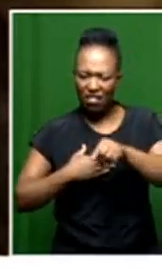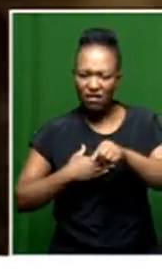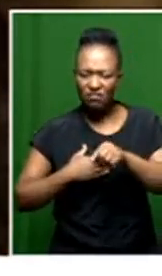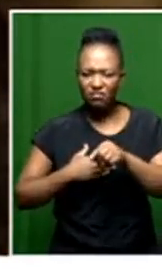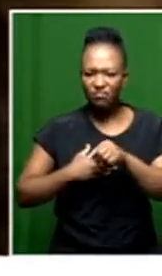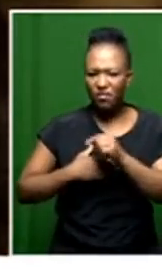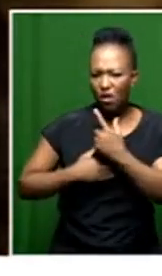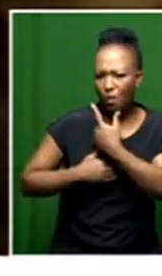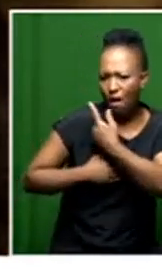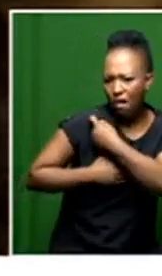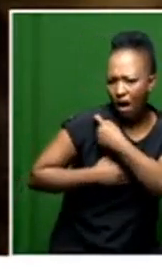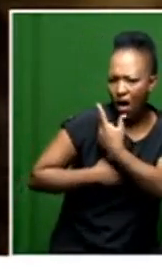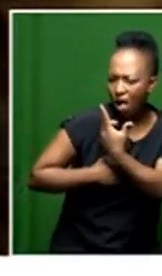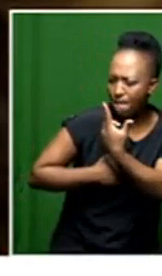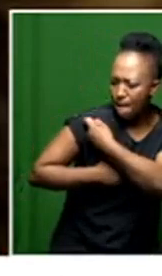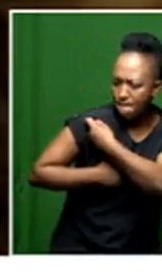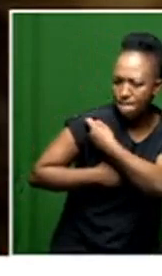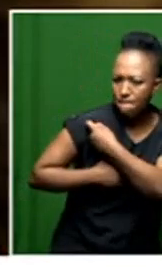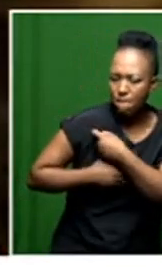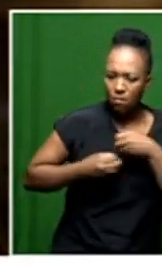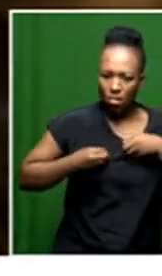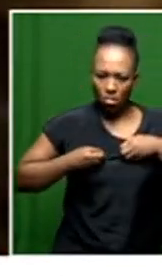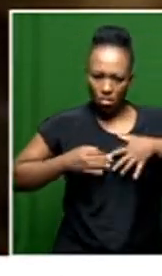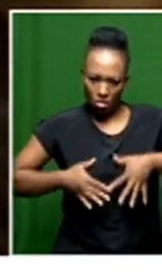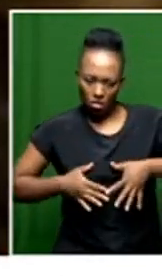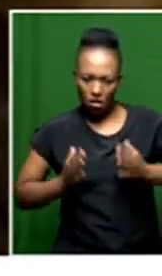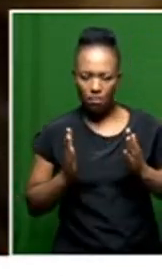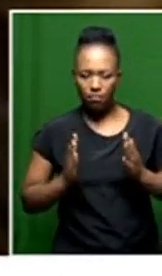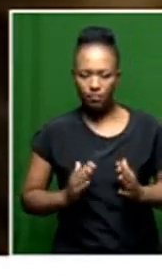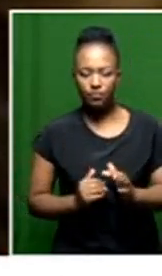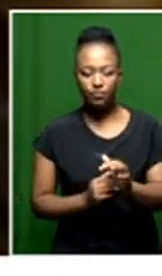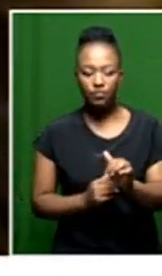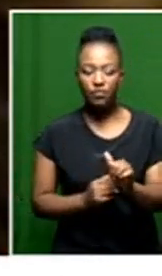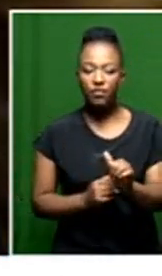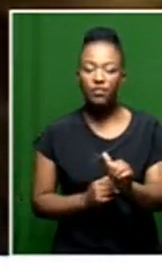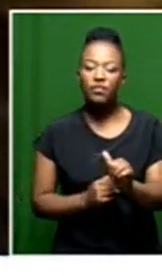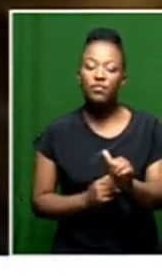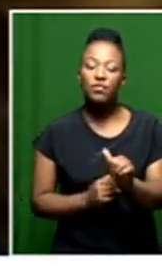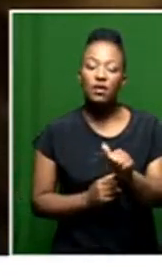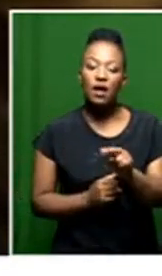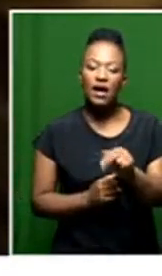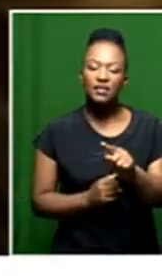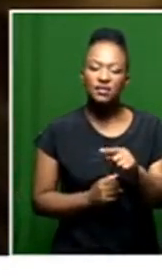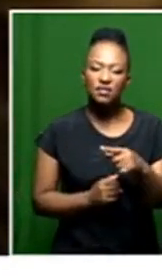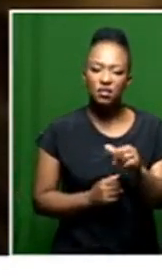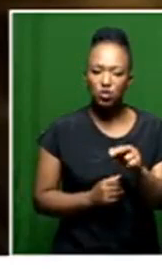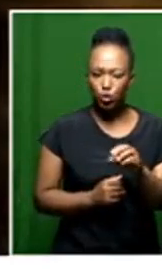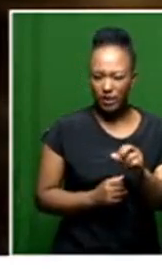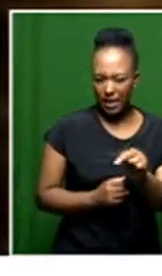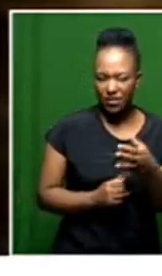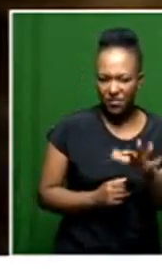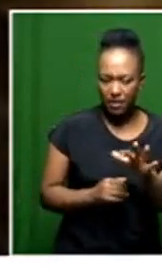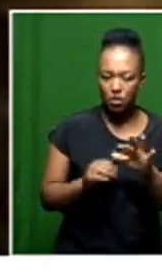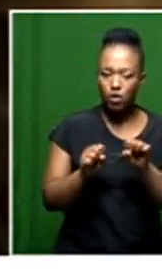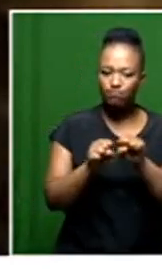dead virus or a messenger RNA that we have circulated, which we call it as an antigen. This is done to produce an immune system. And that